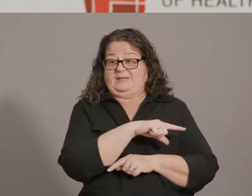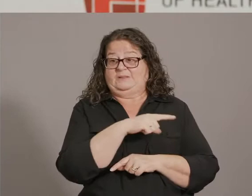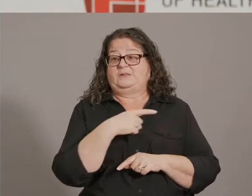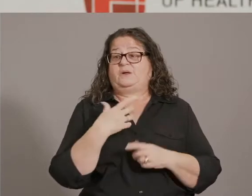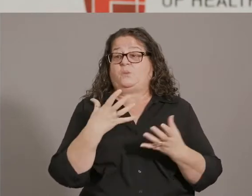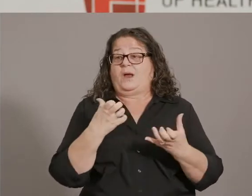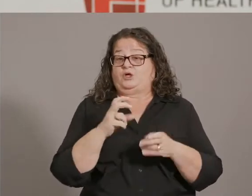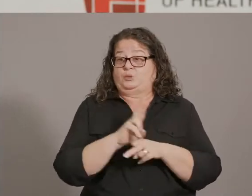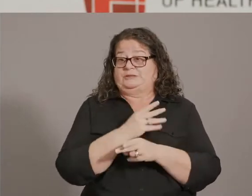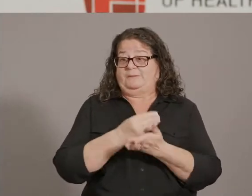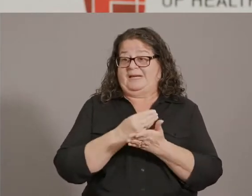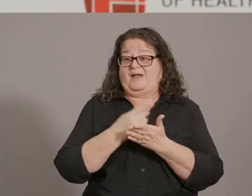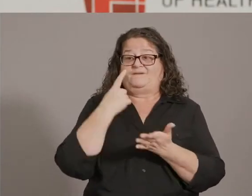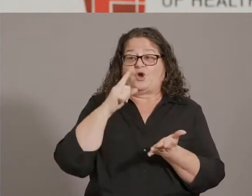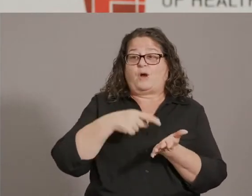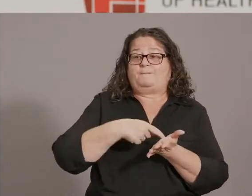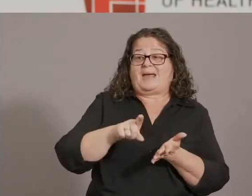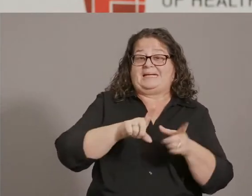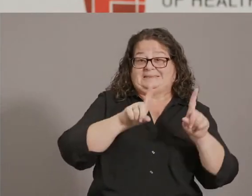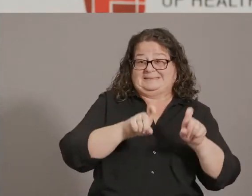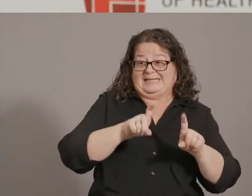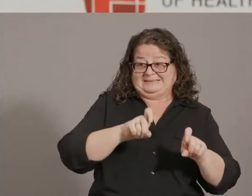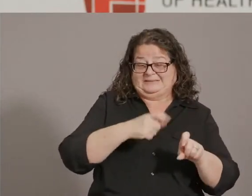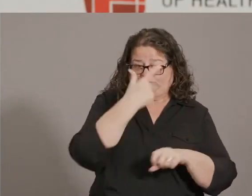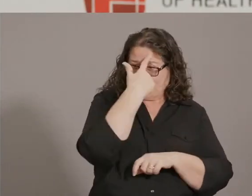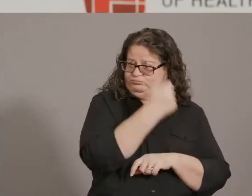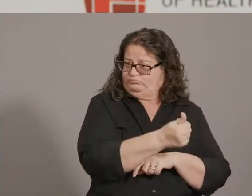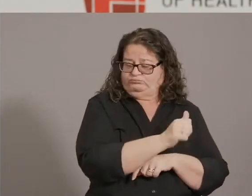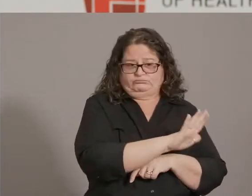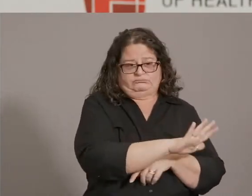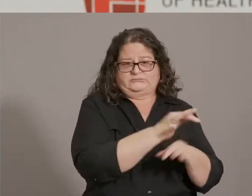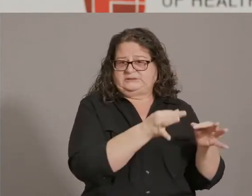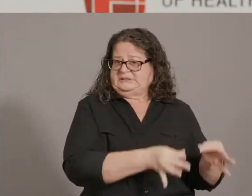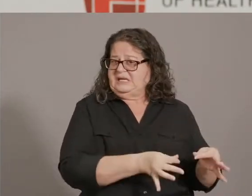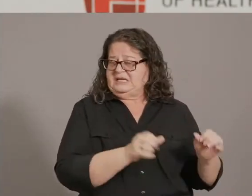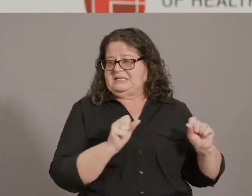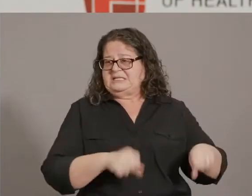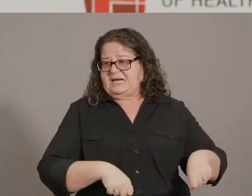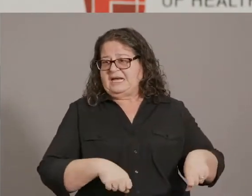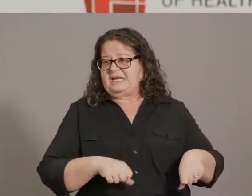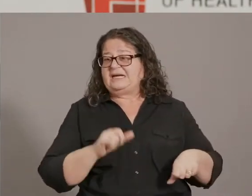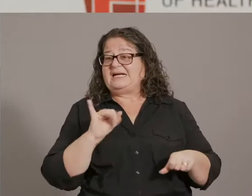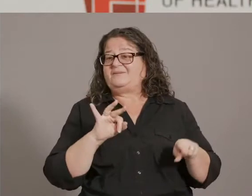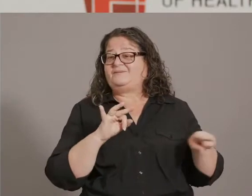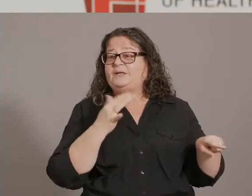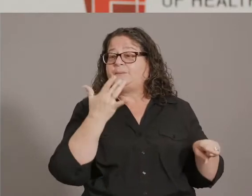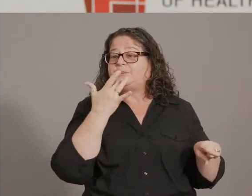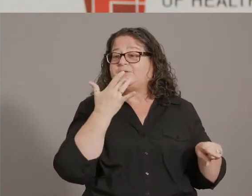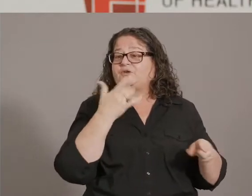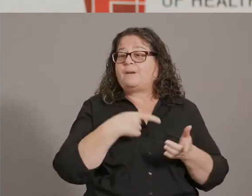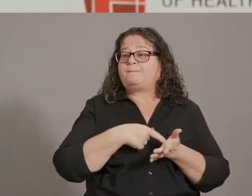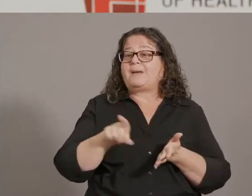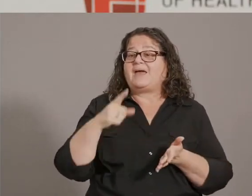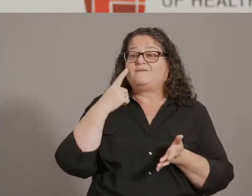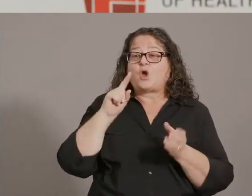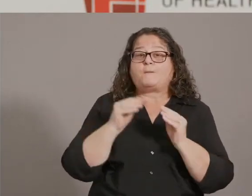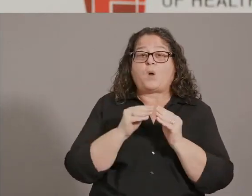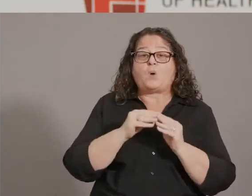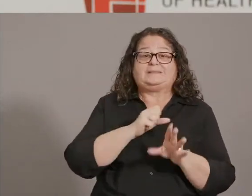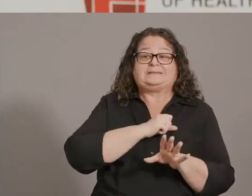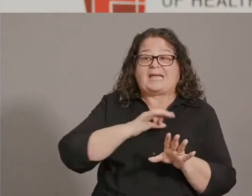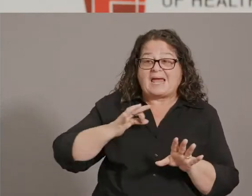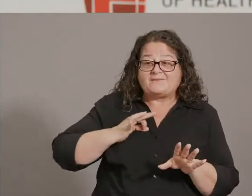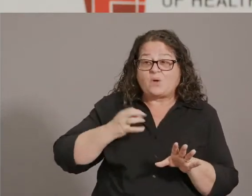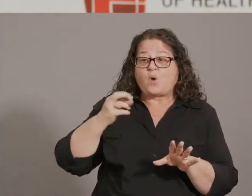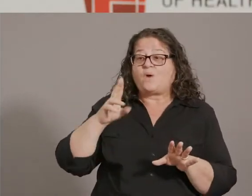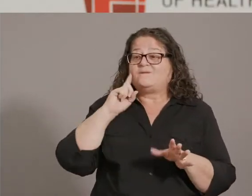their jurisdiction, they absolutely are able to do that. If they wanted to do it for public health staffing or informatics work, they could do that too.